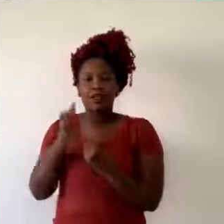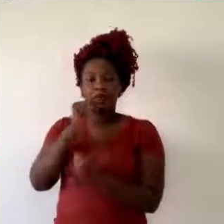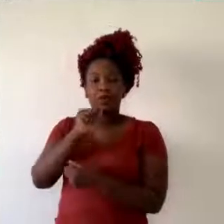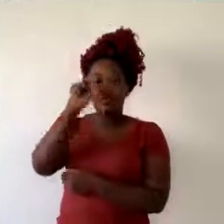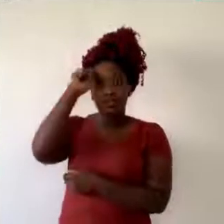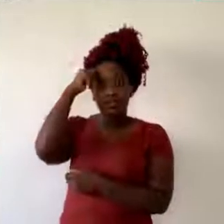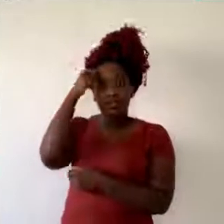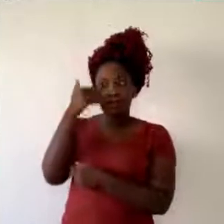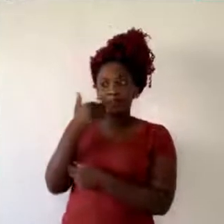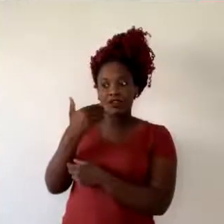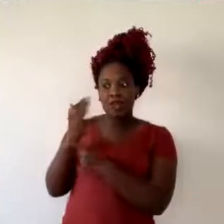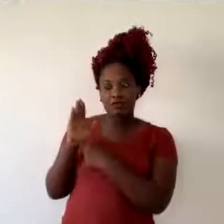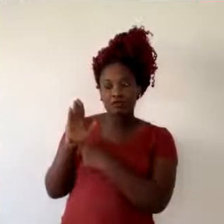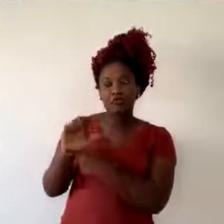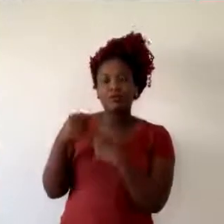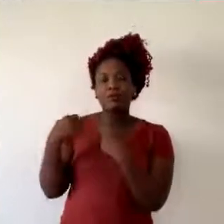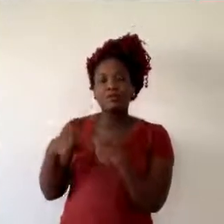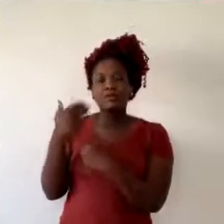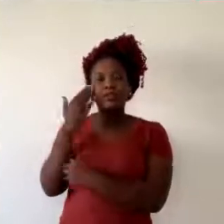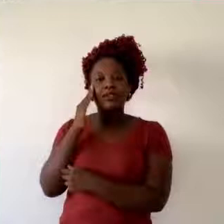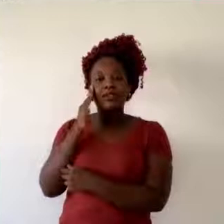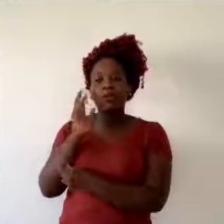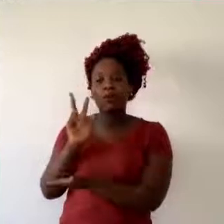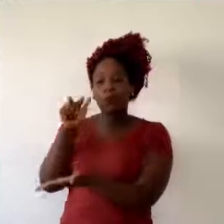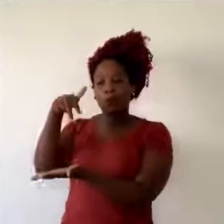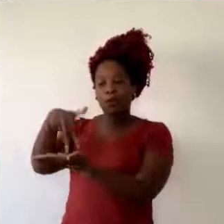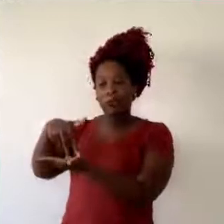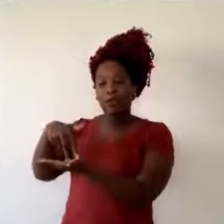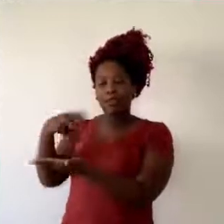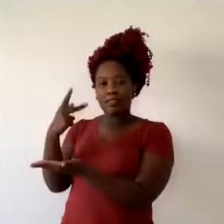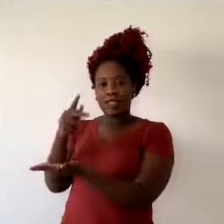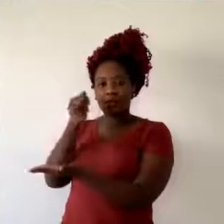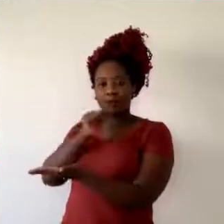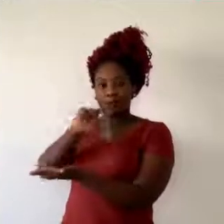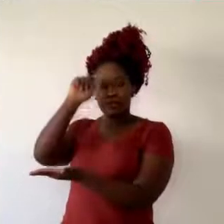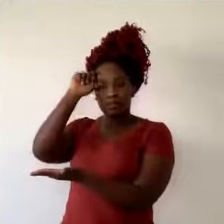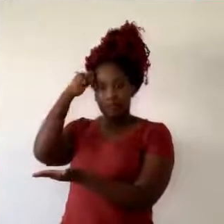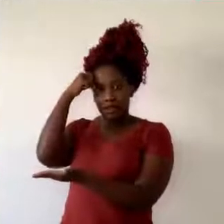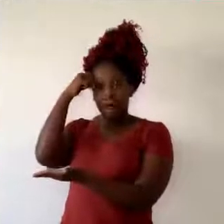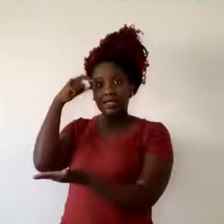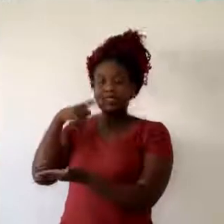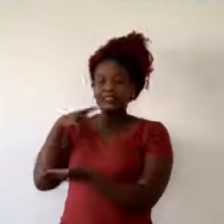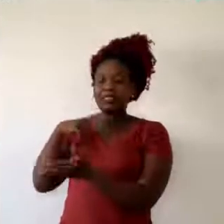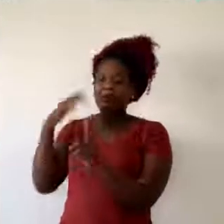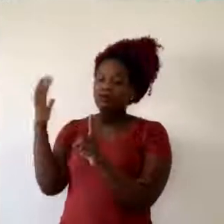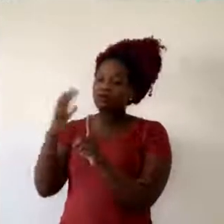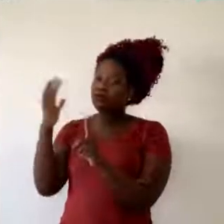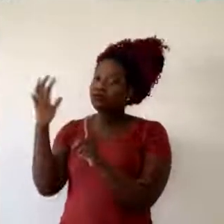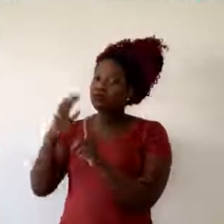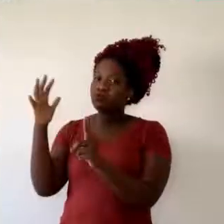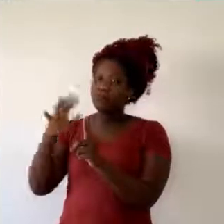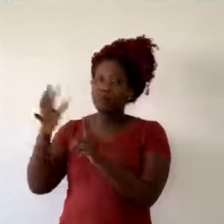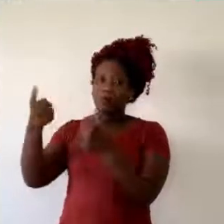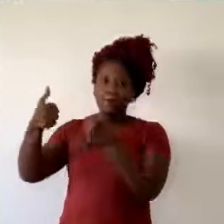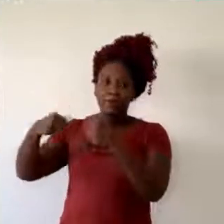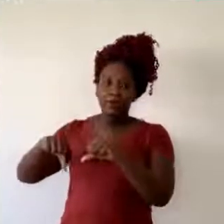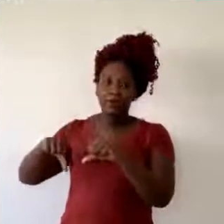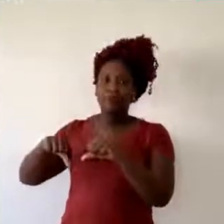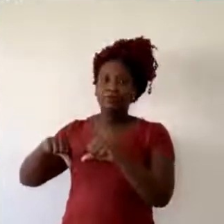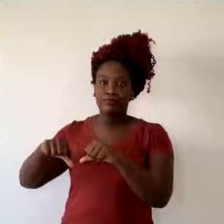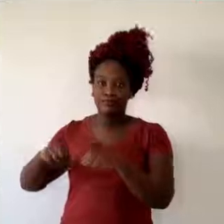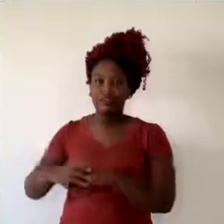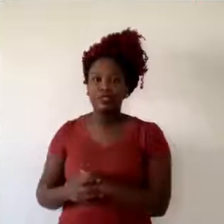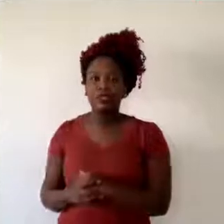When a white woman vis-a-vis a black woman goes out for help, for a white woman, there is another